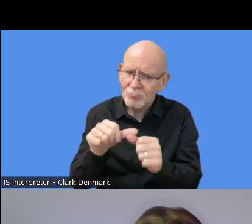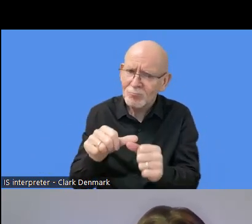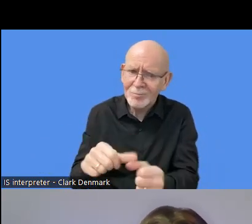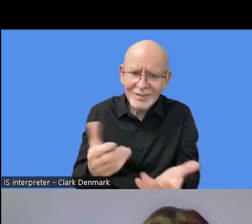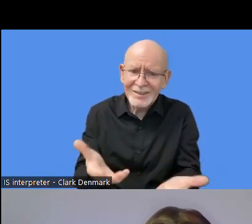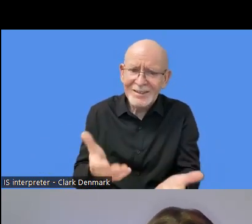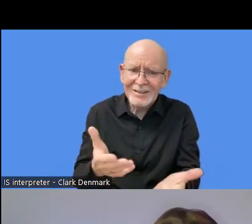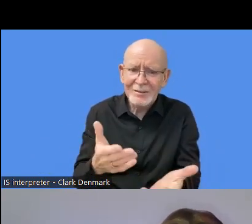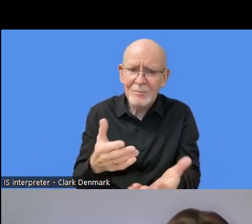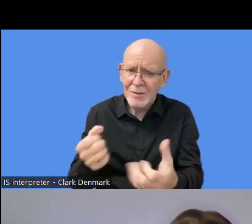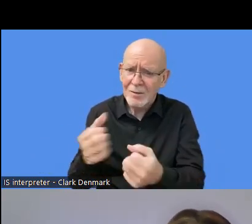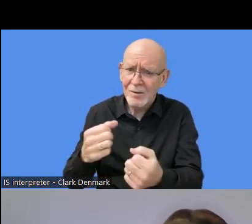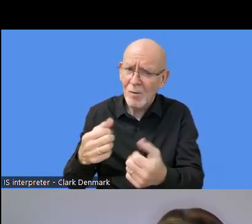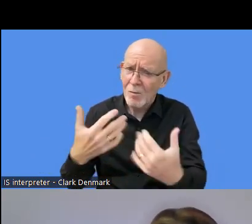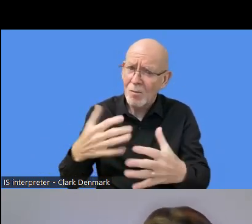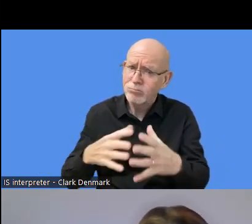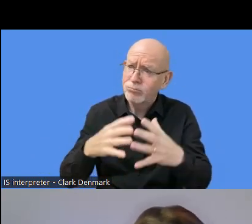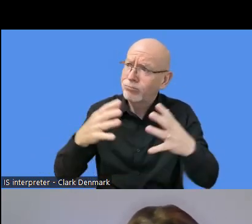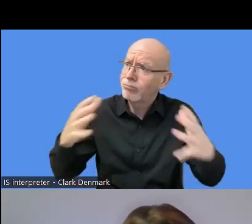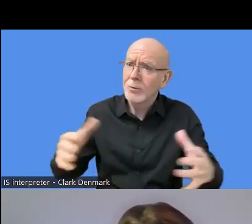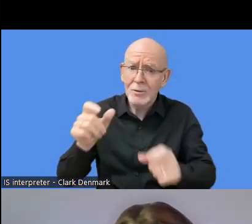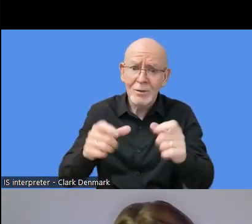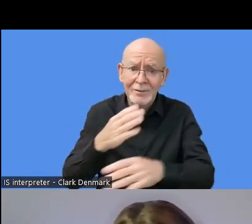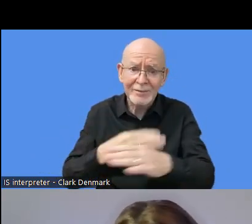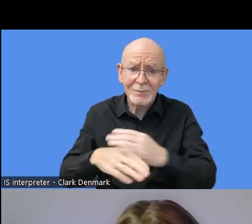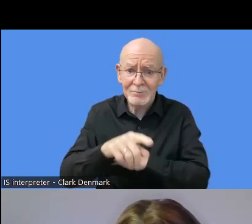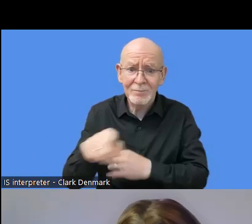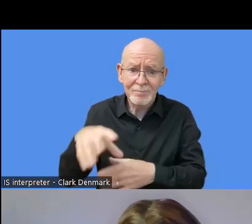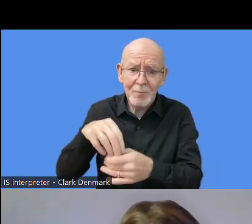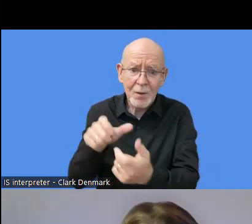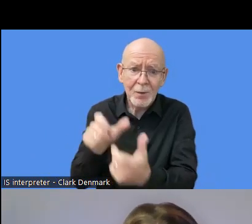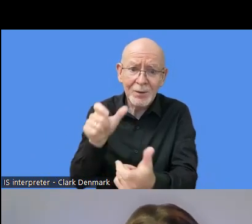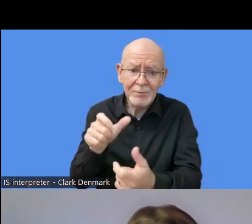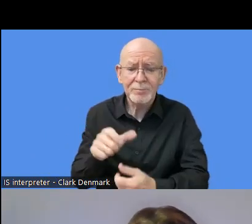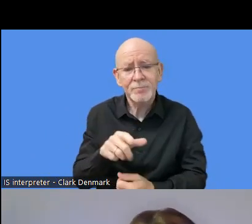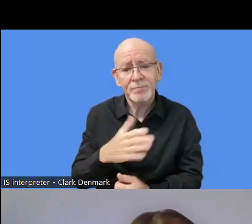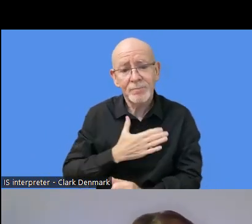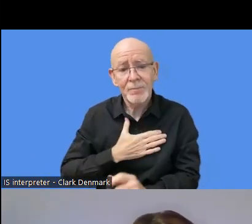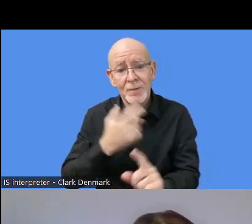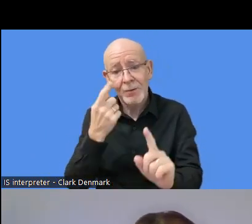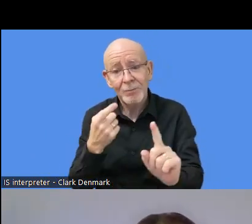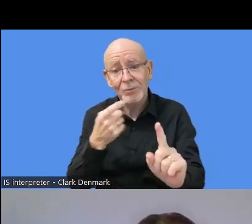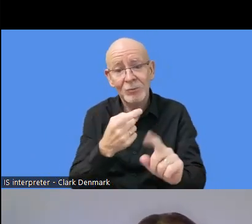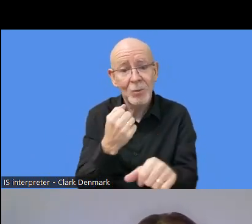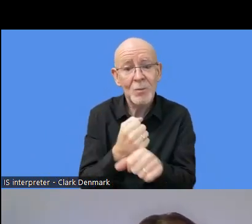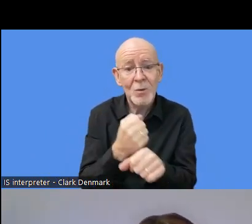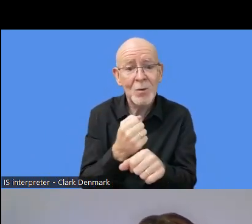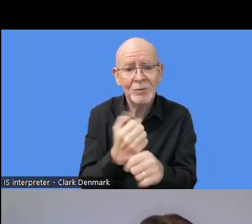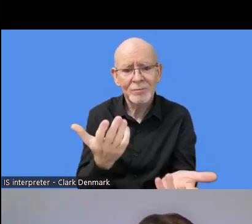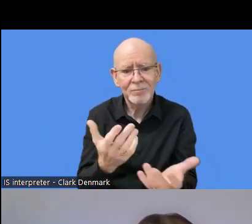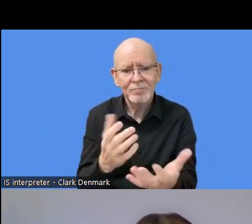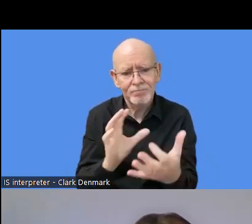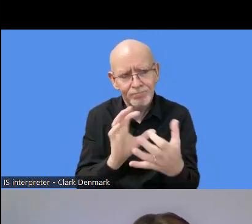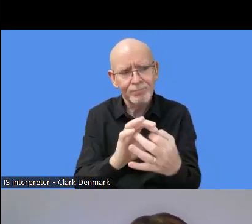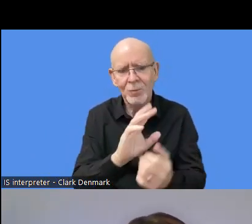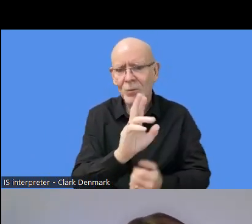the United Nations Convention on the Rights of Persons with Disabilities. We're working for a world with zero barriers. What